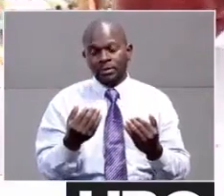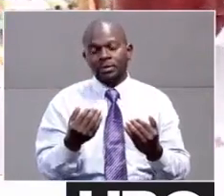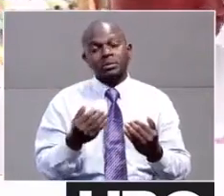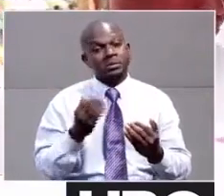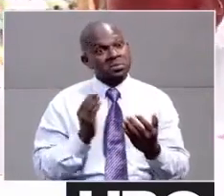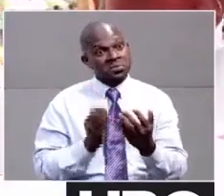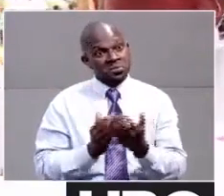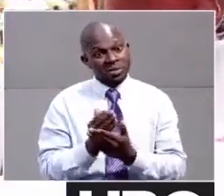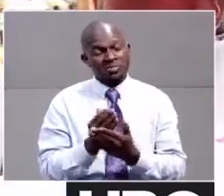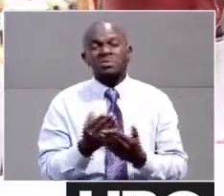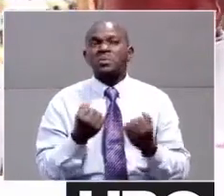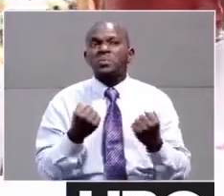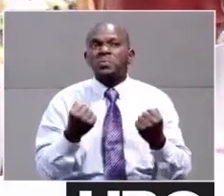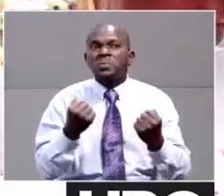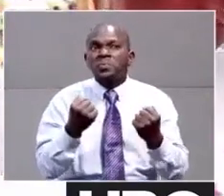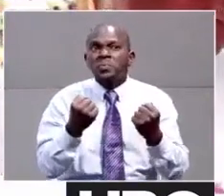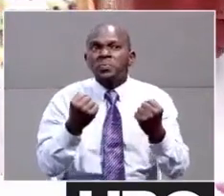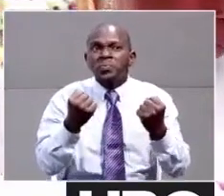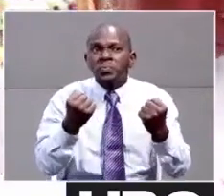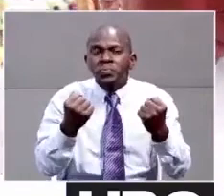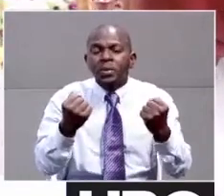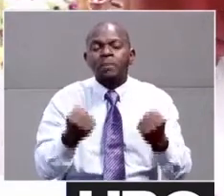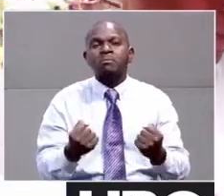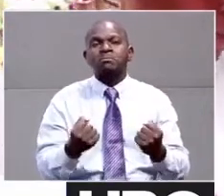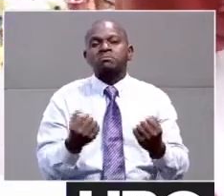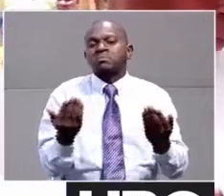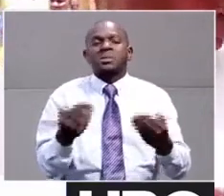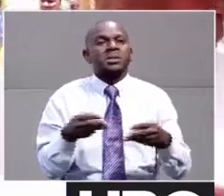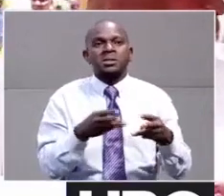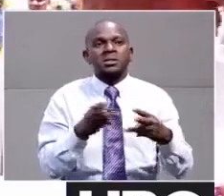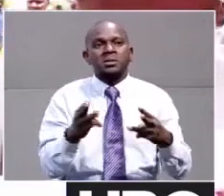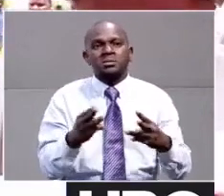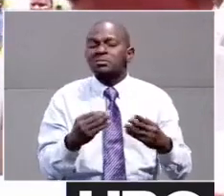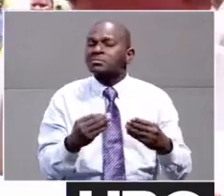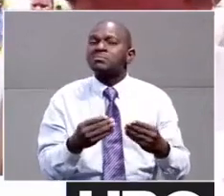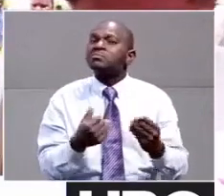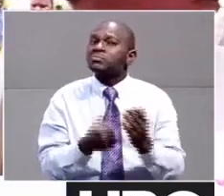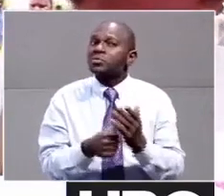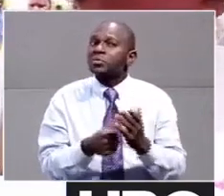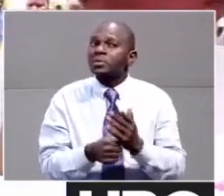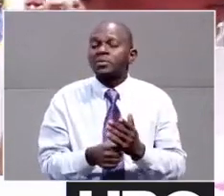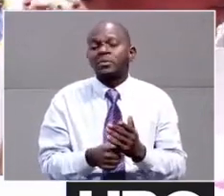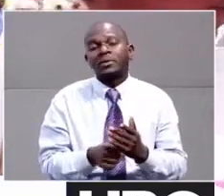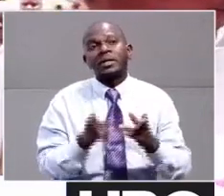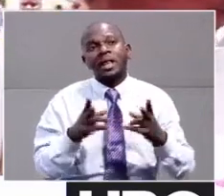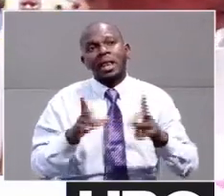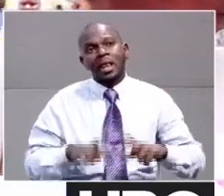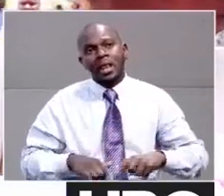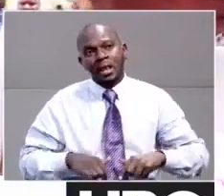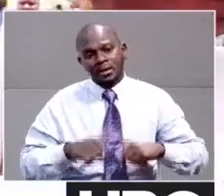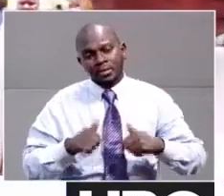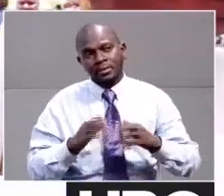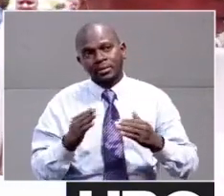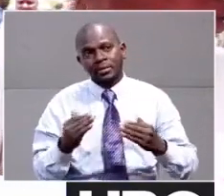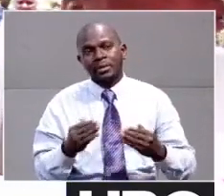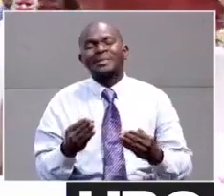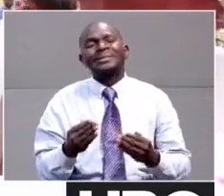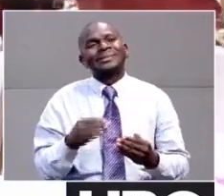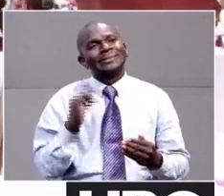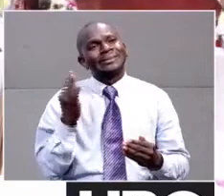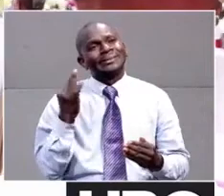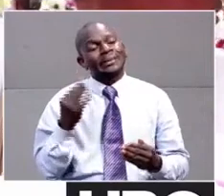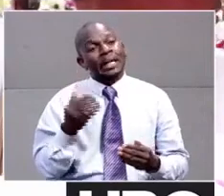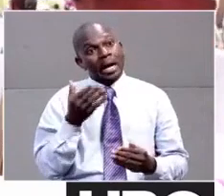right to be reckless, to drive in a manner that endangers the lives of other road users. You are carrying a patient.